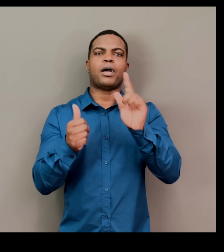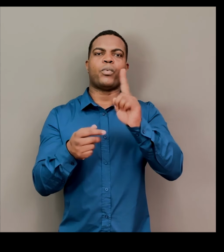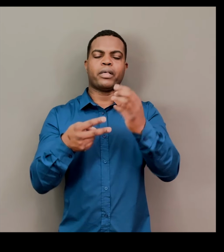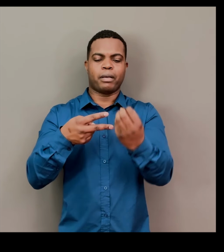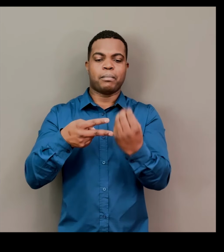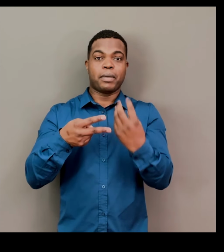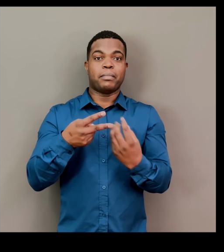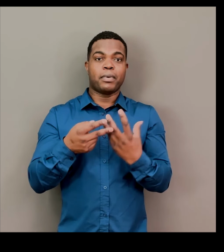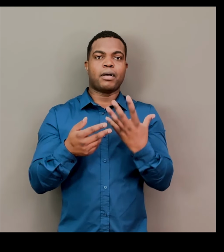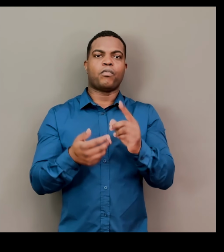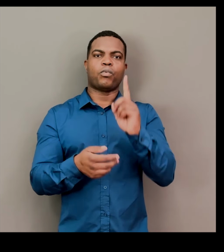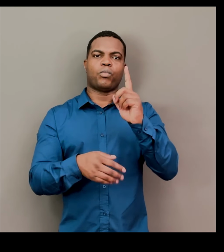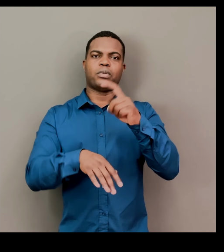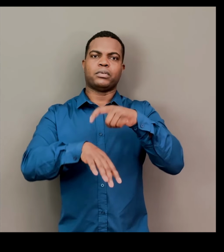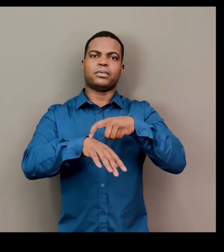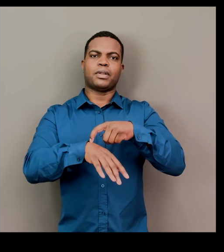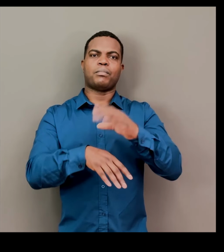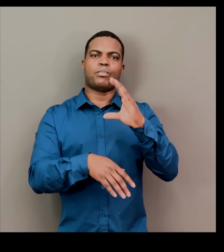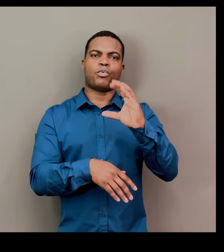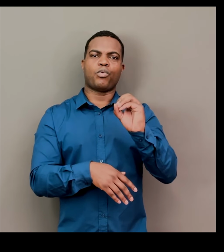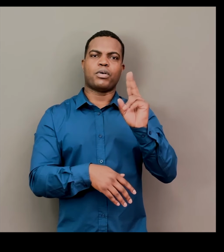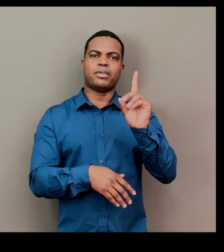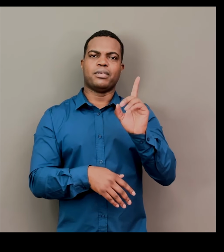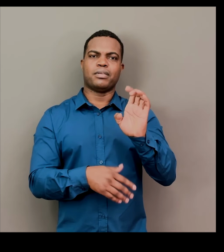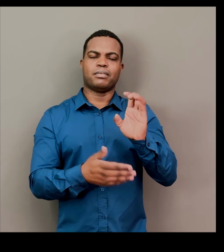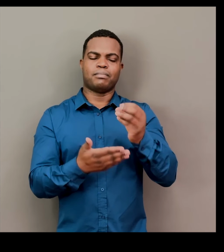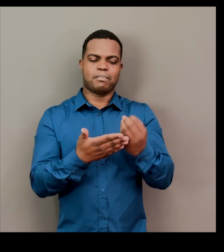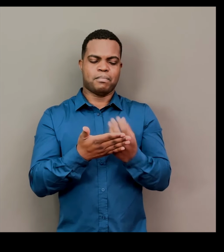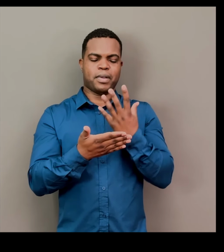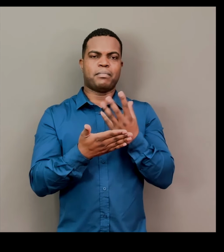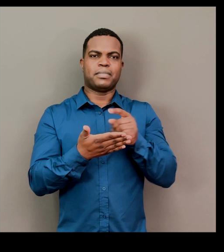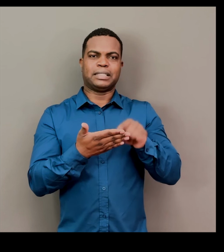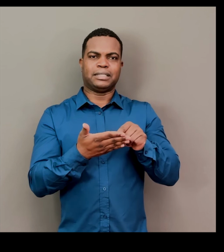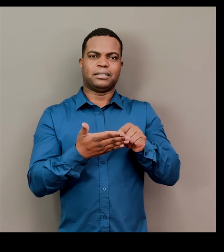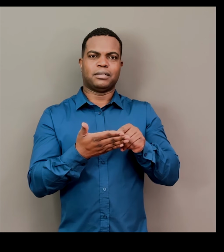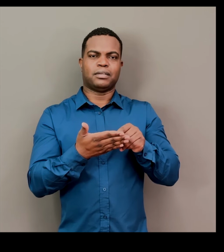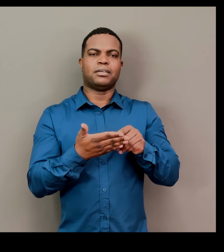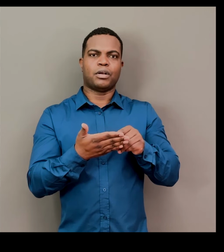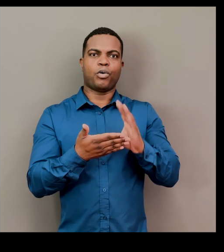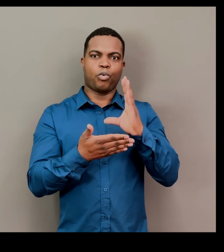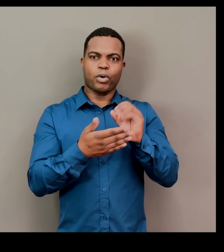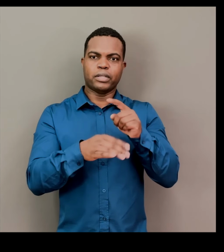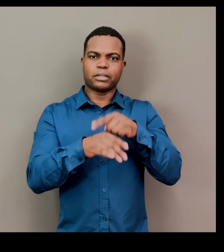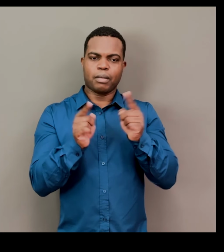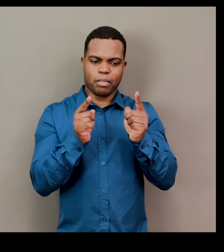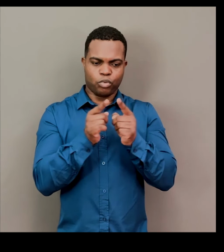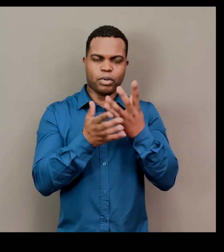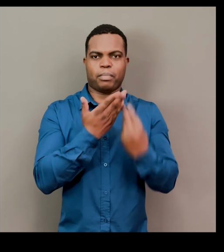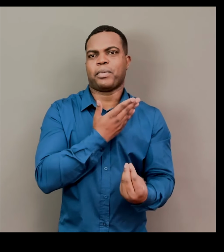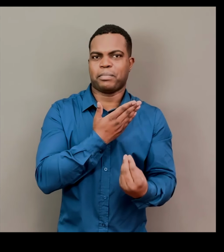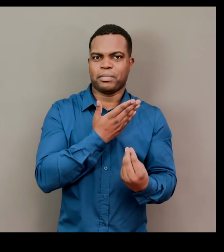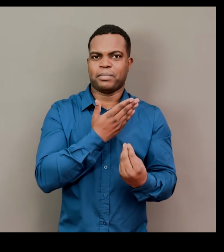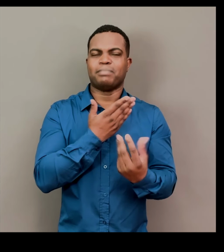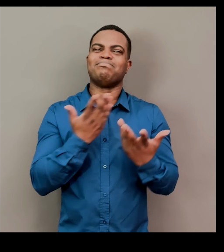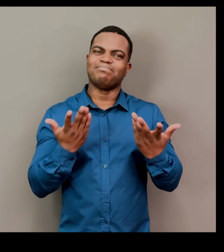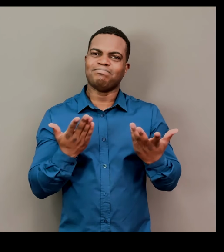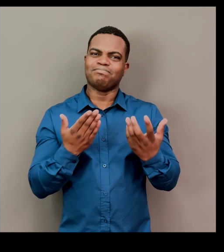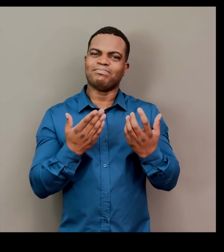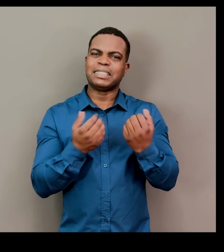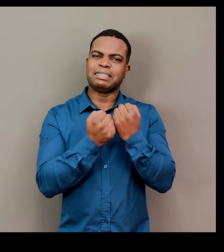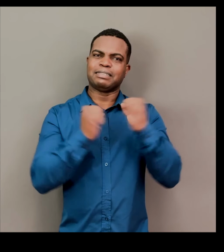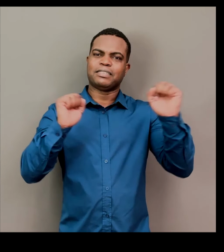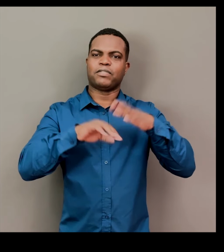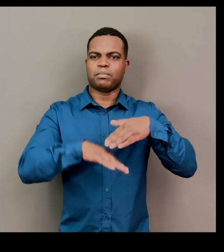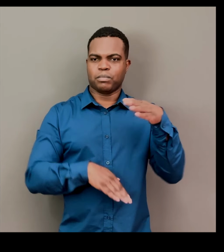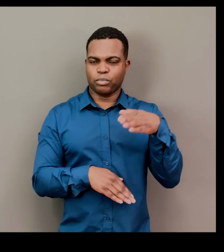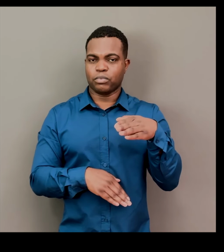code, either from an app on your phone or a text message, in addition to your password.